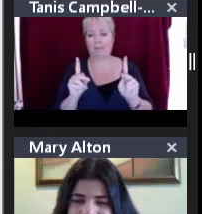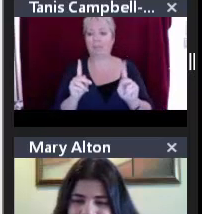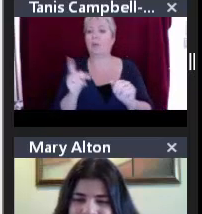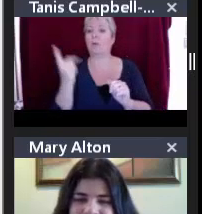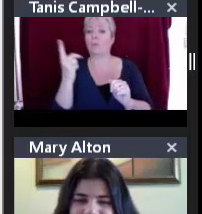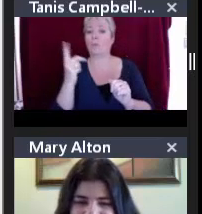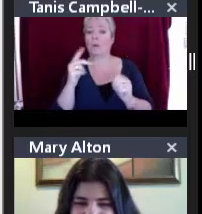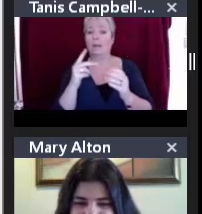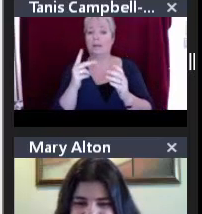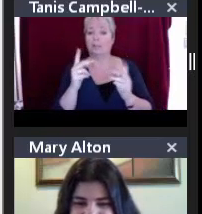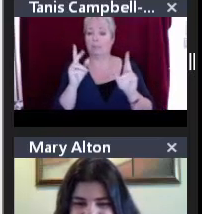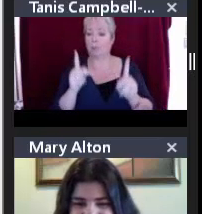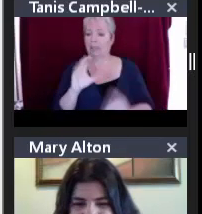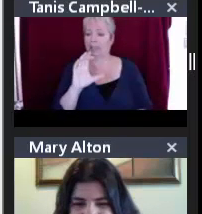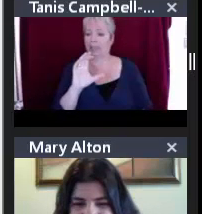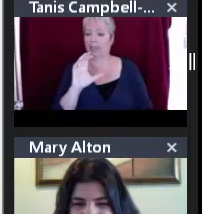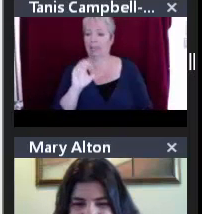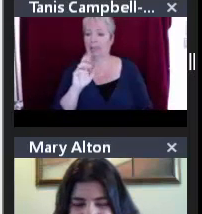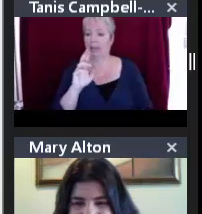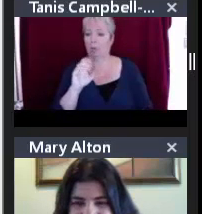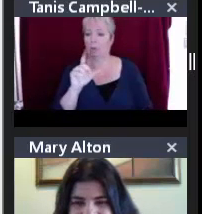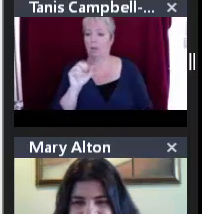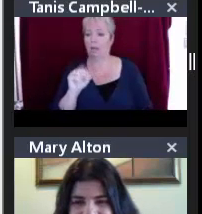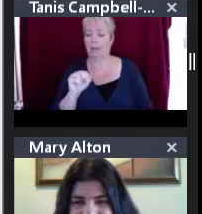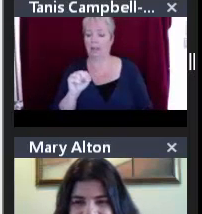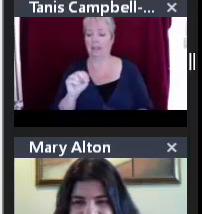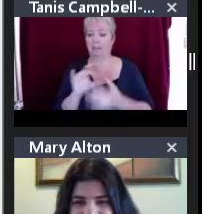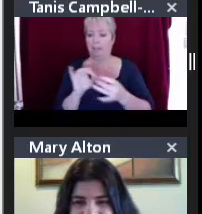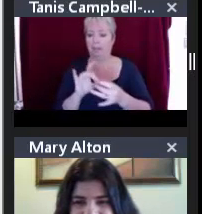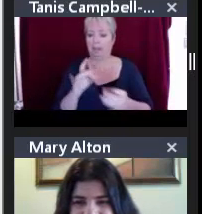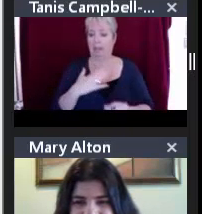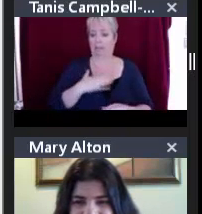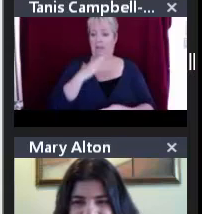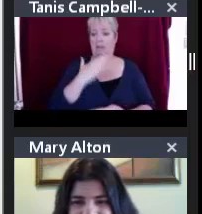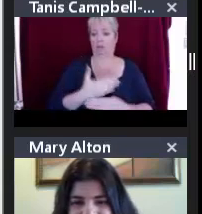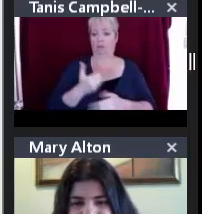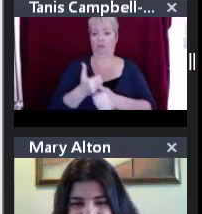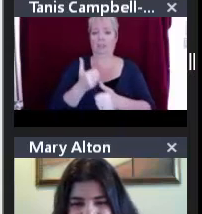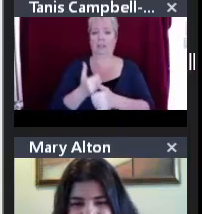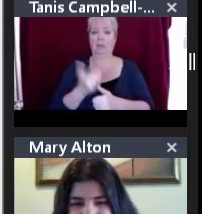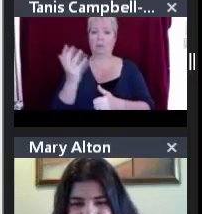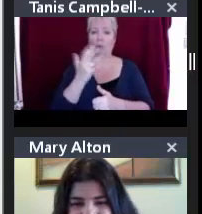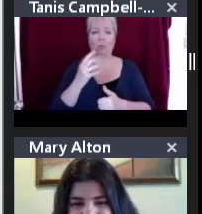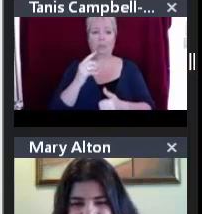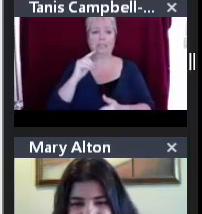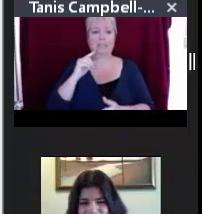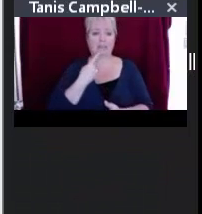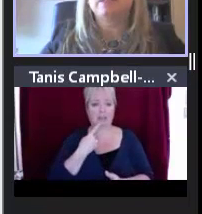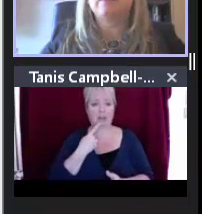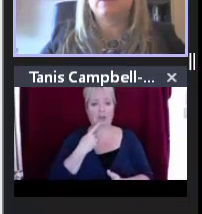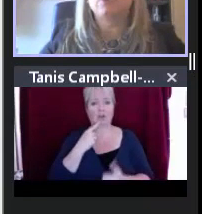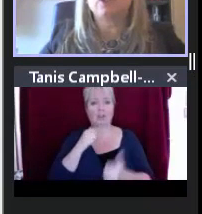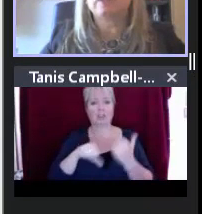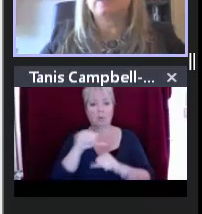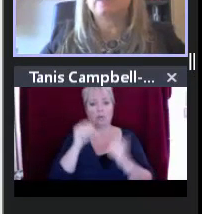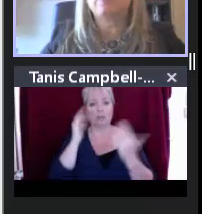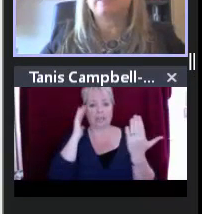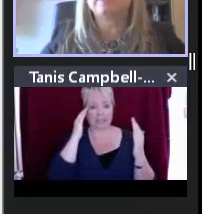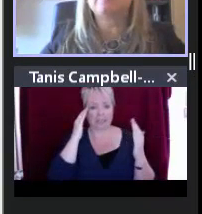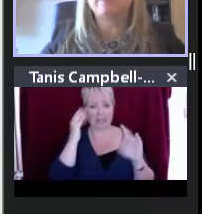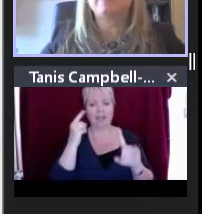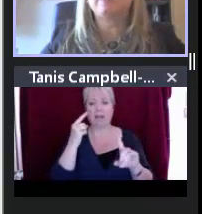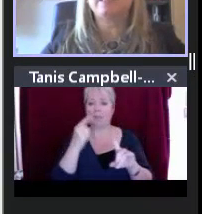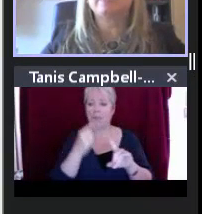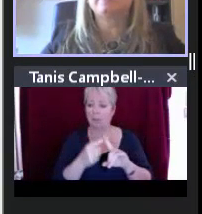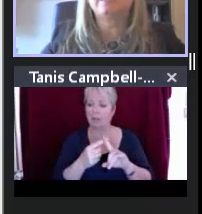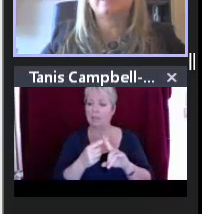daughter has severe social anxiety and nonverbal learning disorder, and as well as MA dysfunction, so